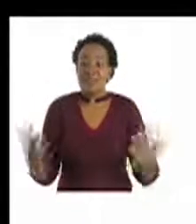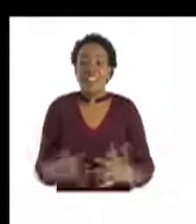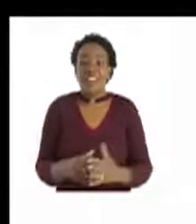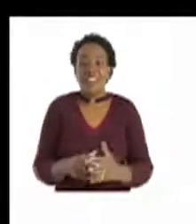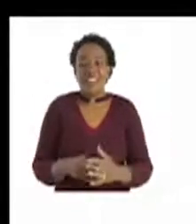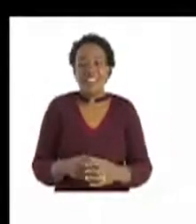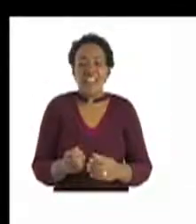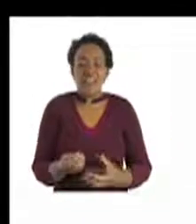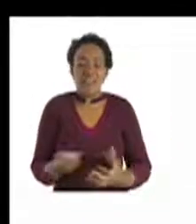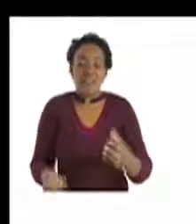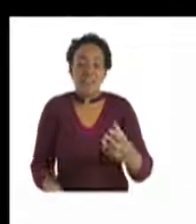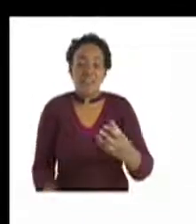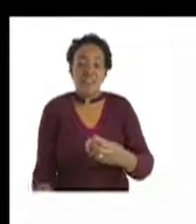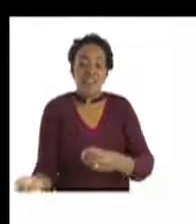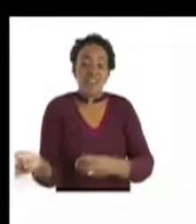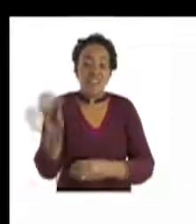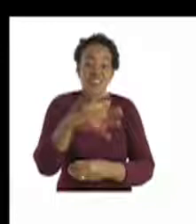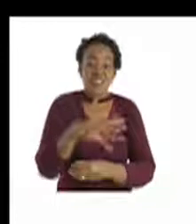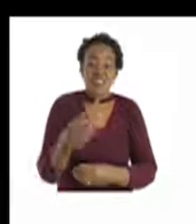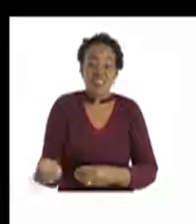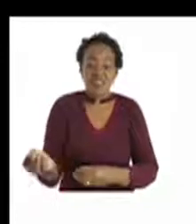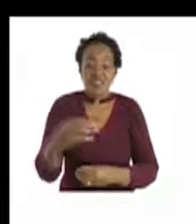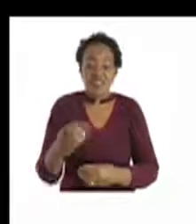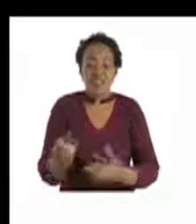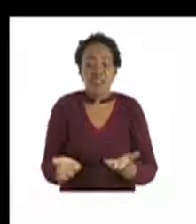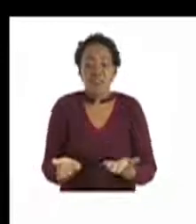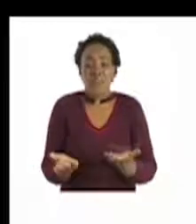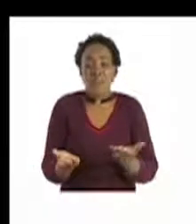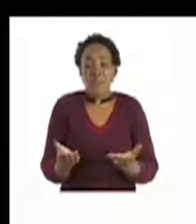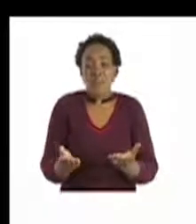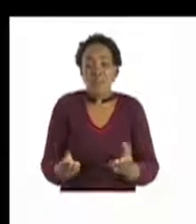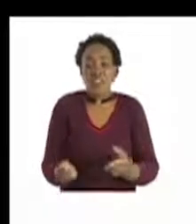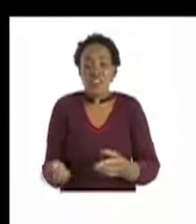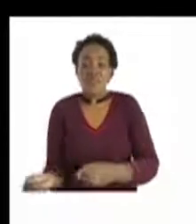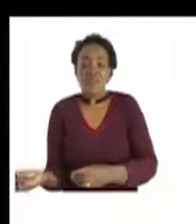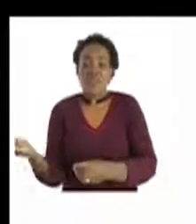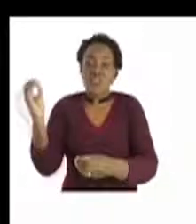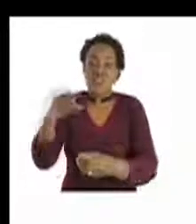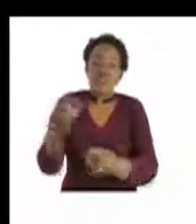Diggers and dump trucks are used on a building